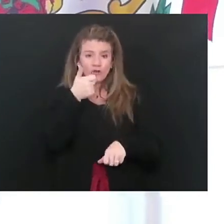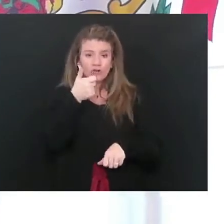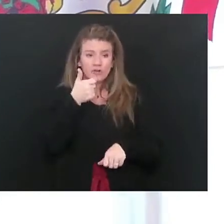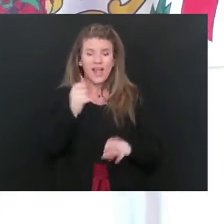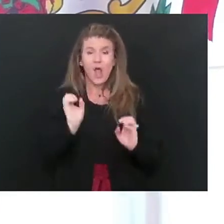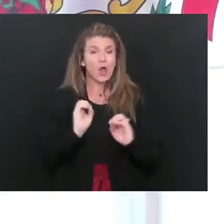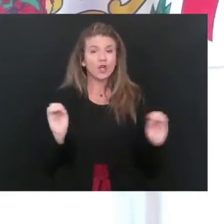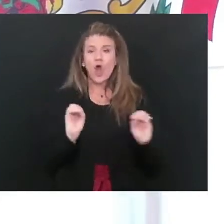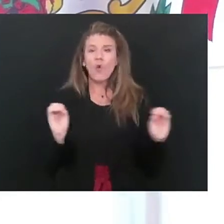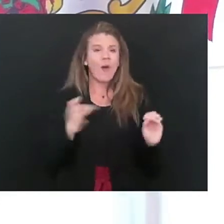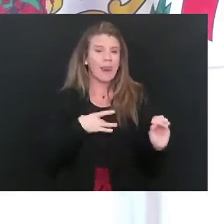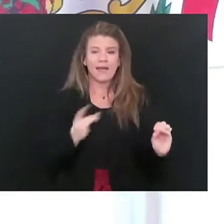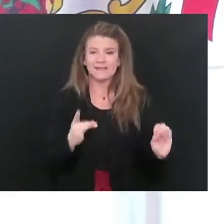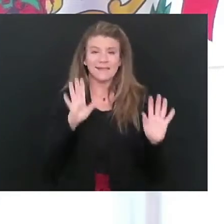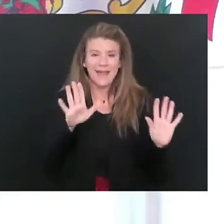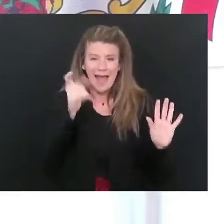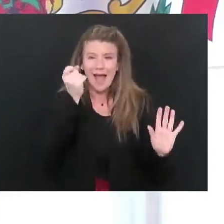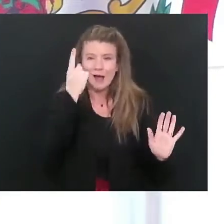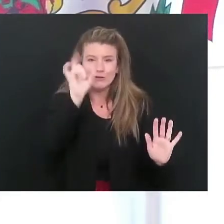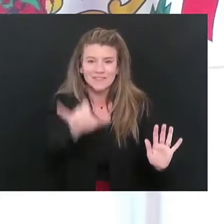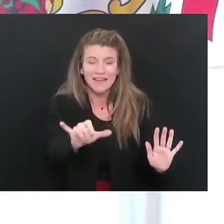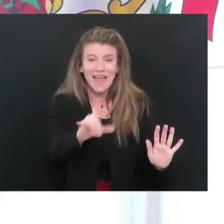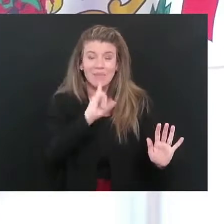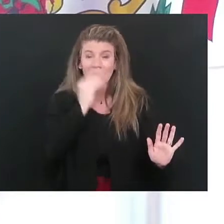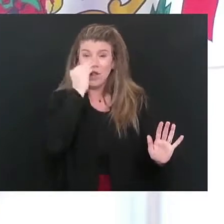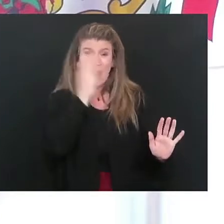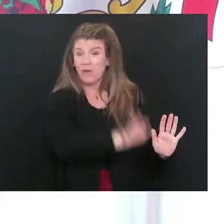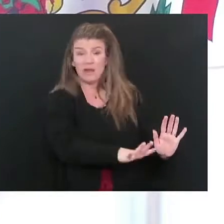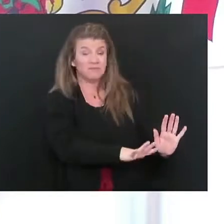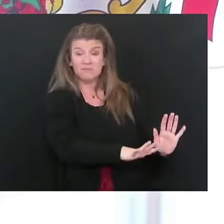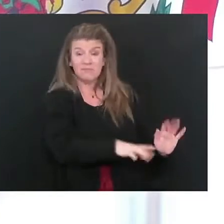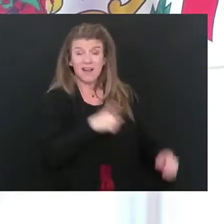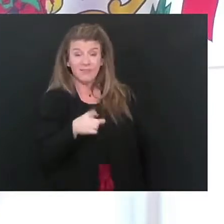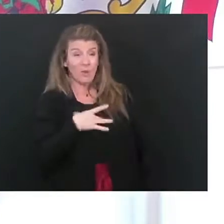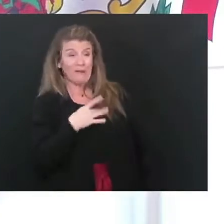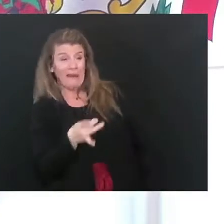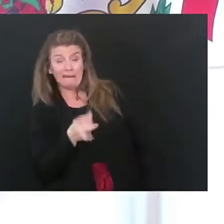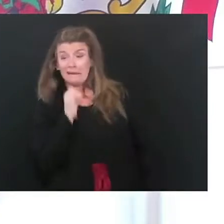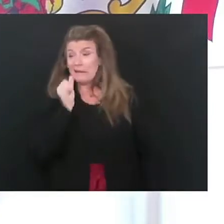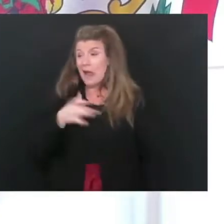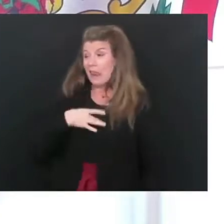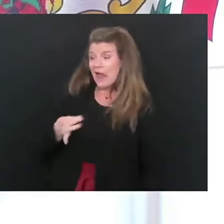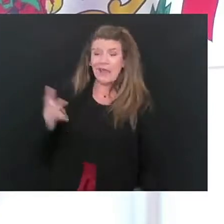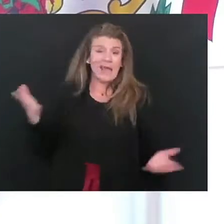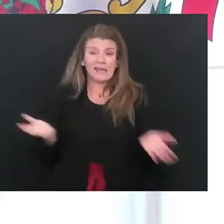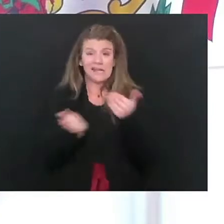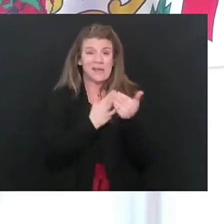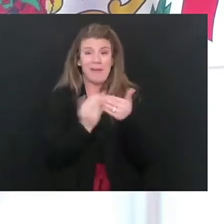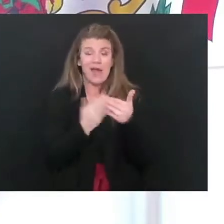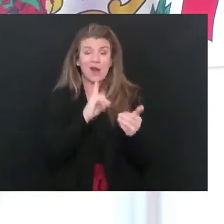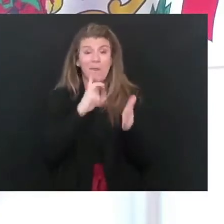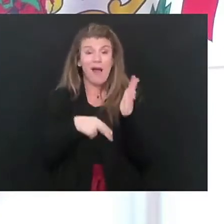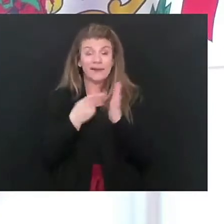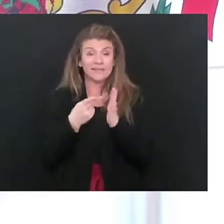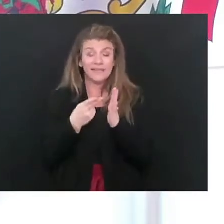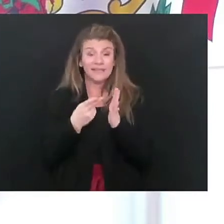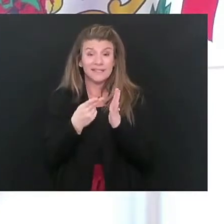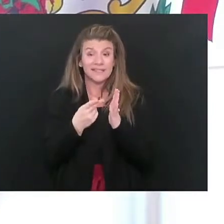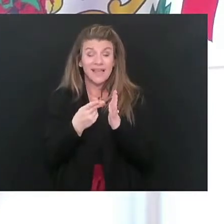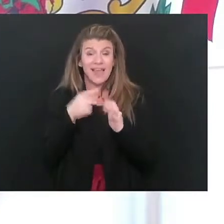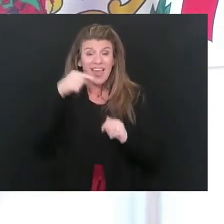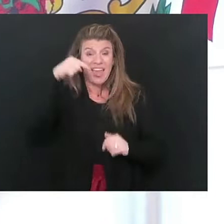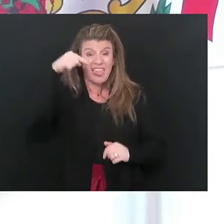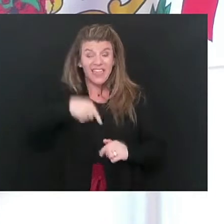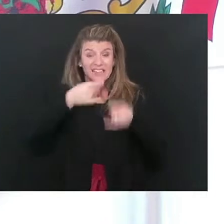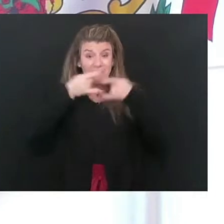Nobody likes it, I get that, but it doesn't matter, whether we like it or don't like it. I mean, really and truly, at the end of the day, this is your